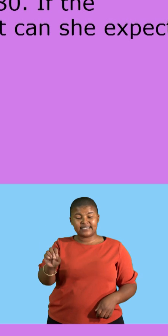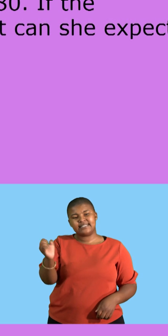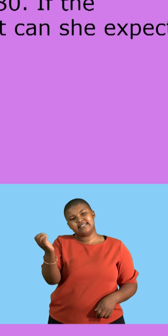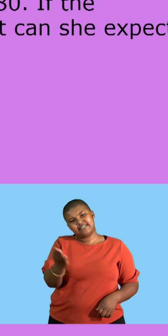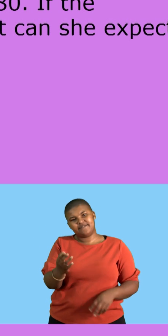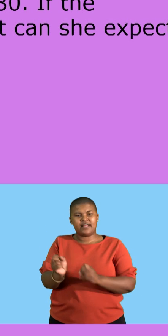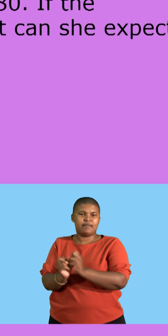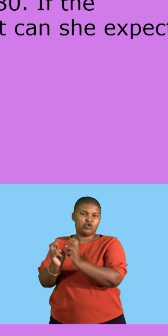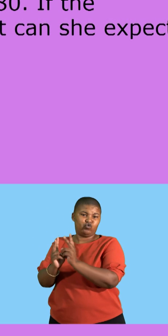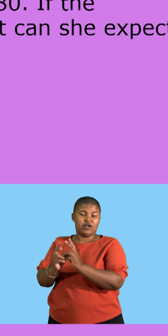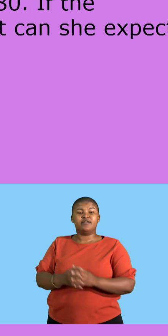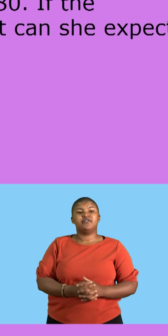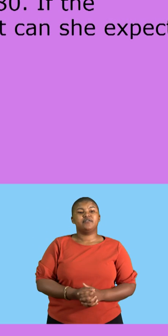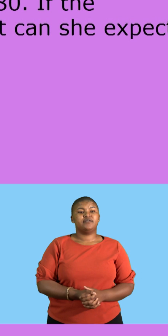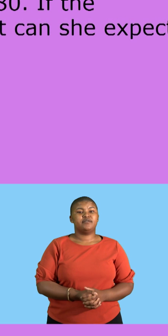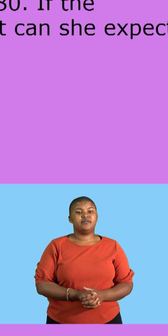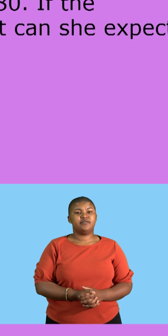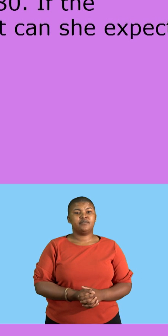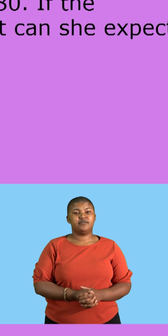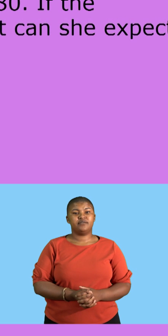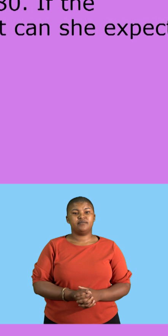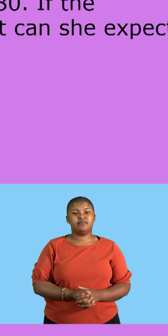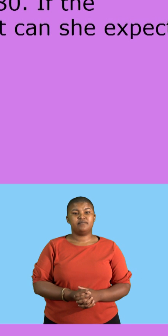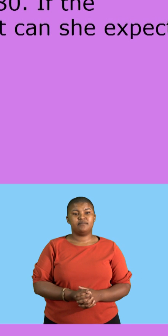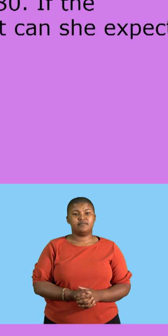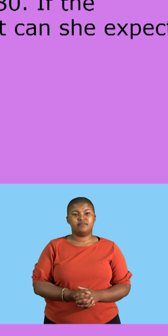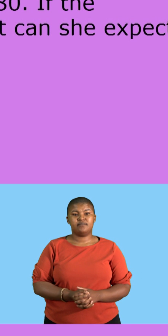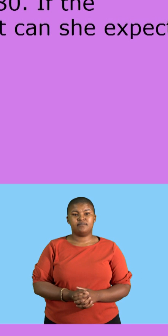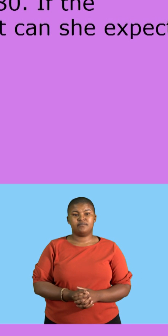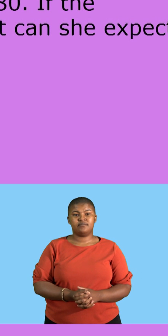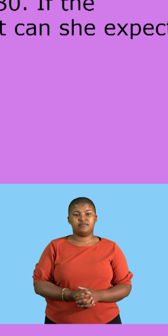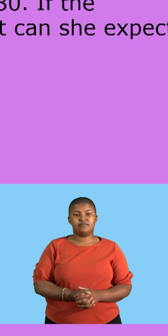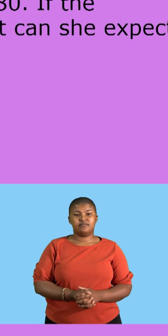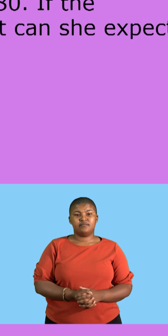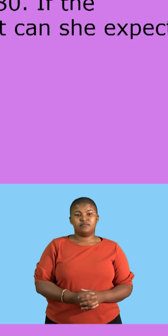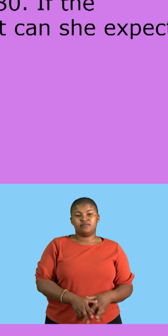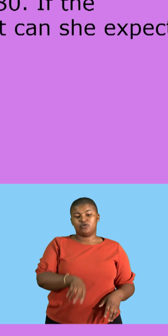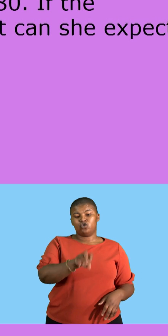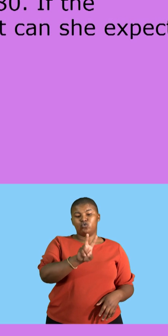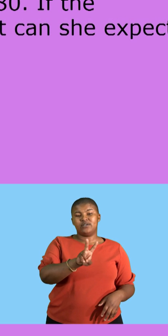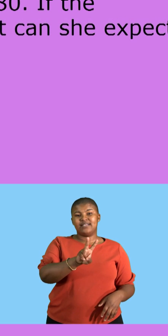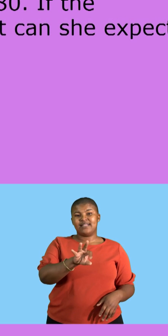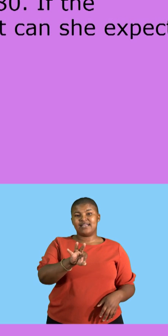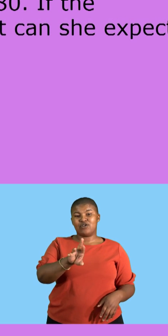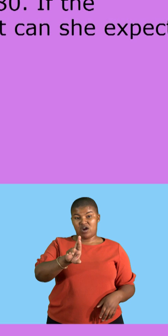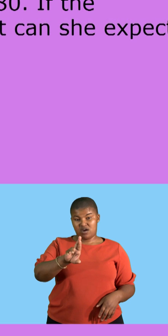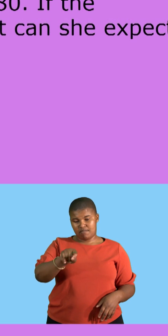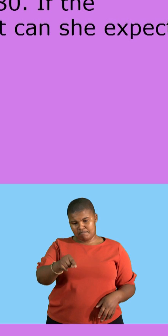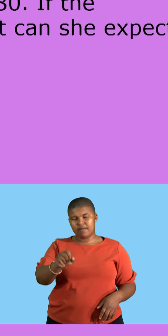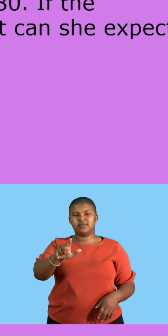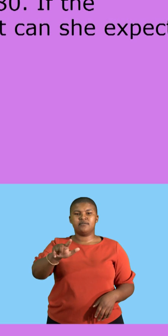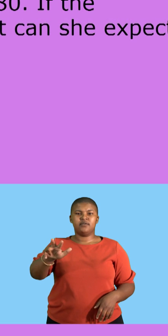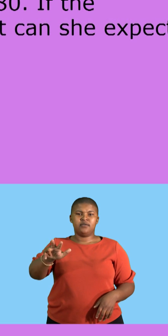8.7% divided by 12, and that is then 23 Rand